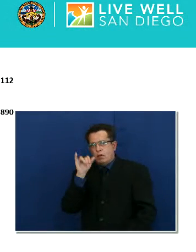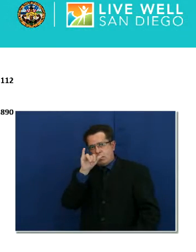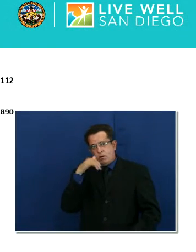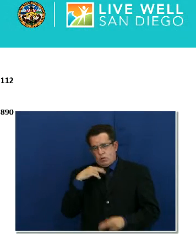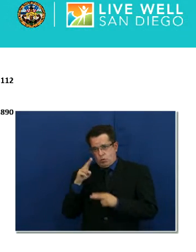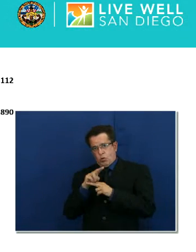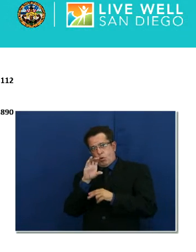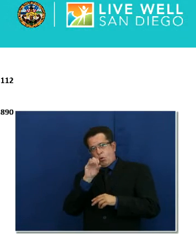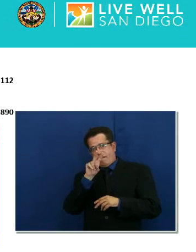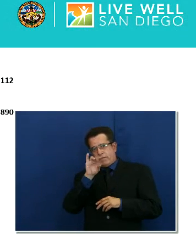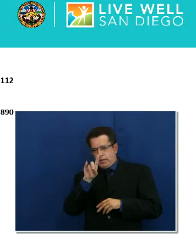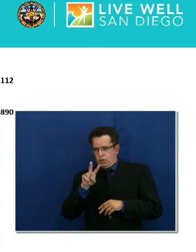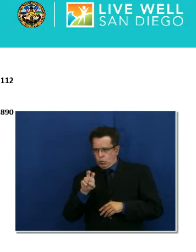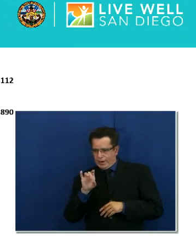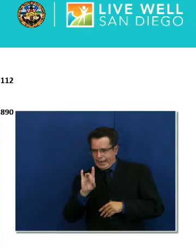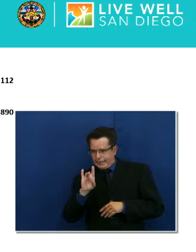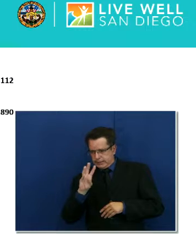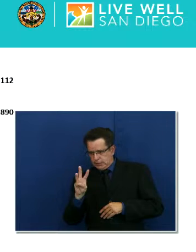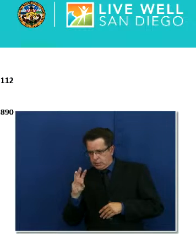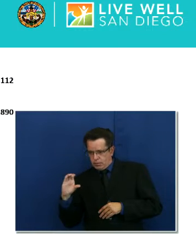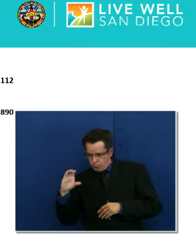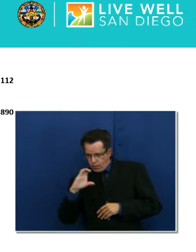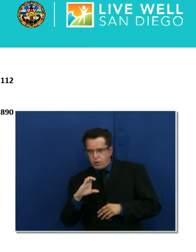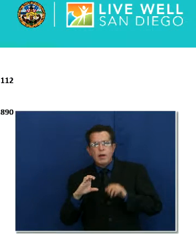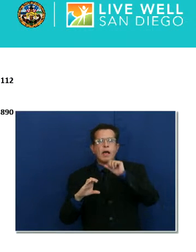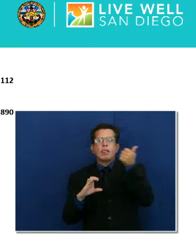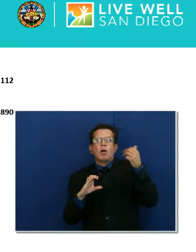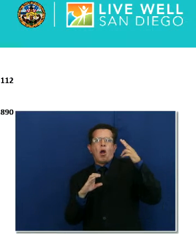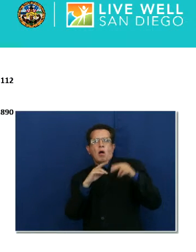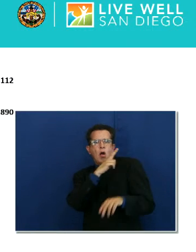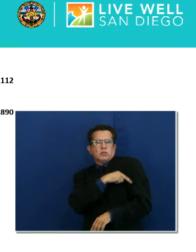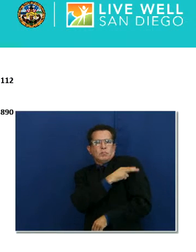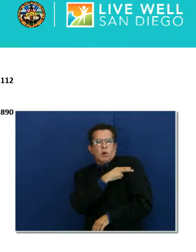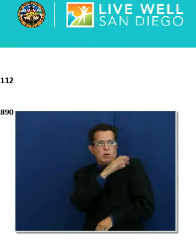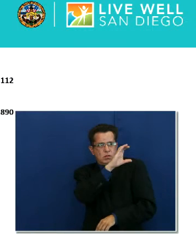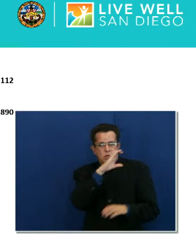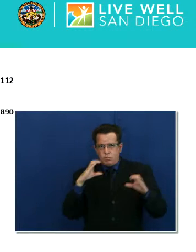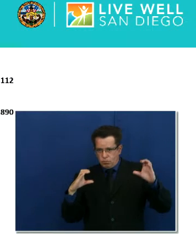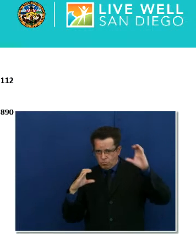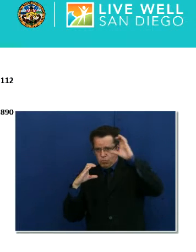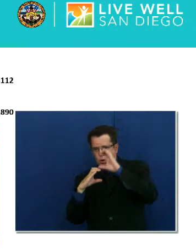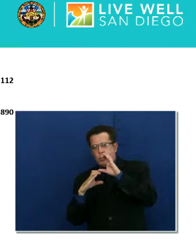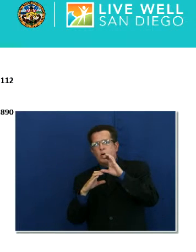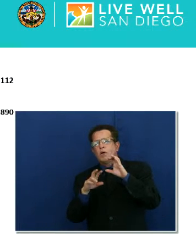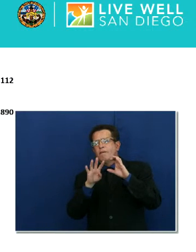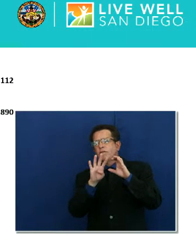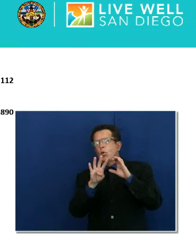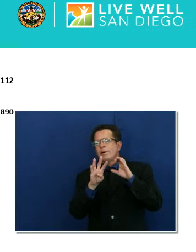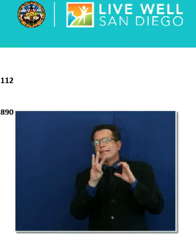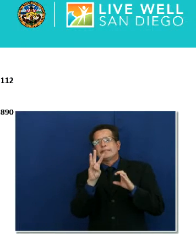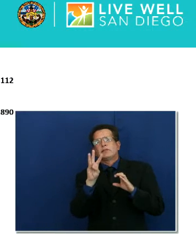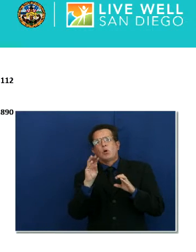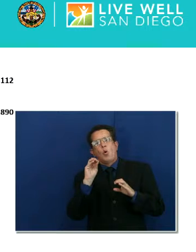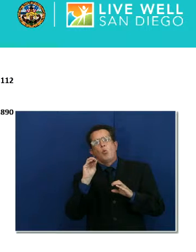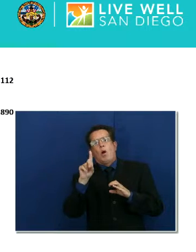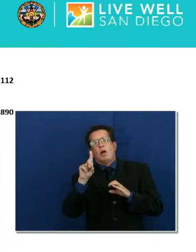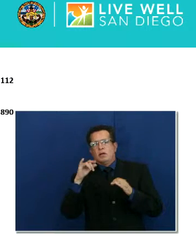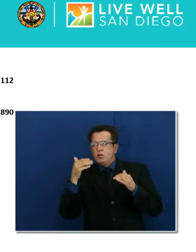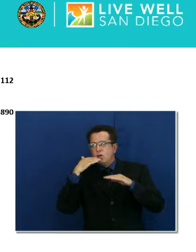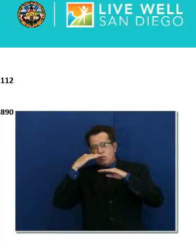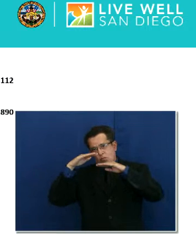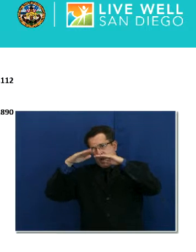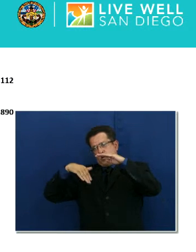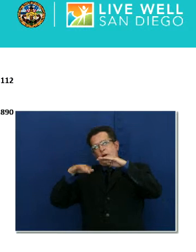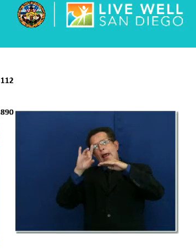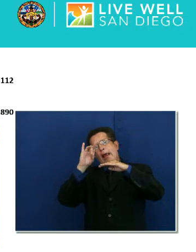COVID 286 on the bottom there. All other hospitalizations now at 4,601, which is still below that 80%